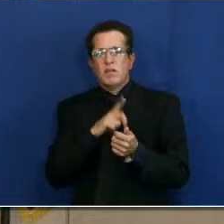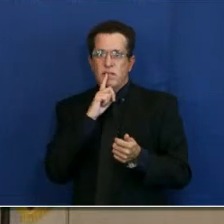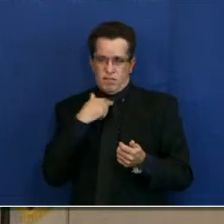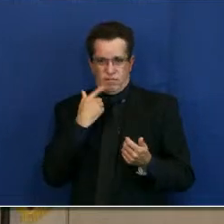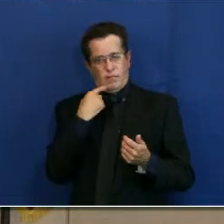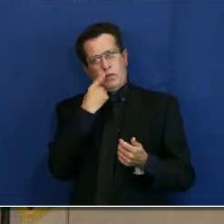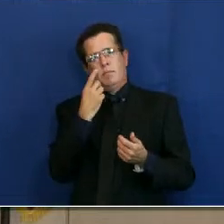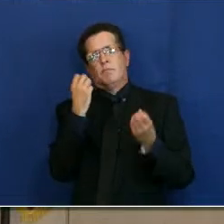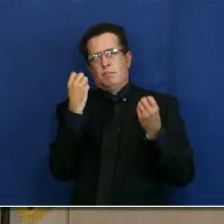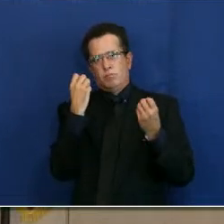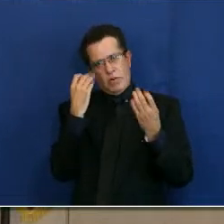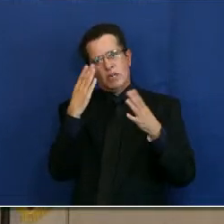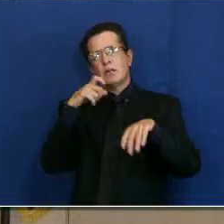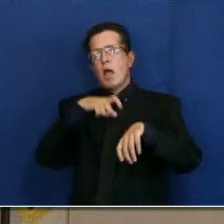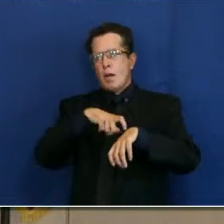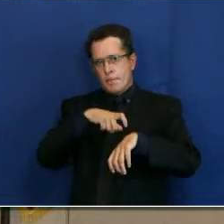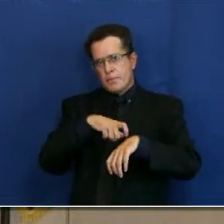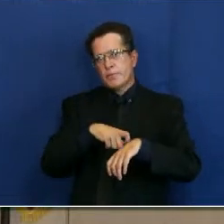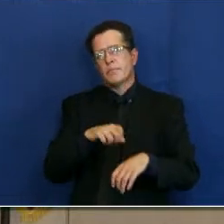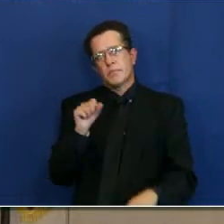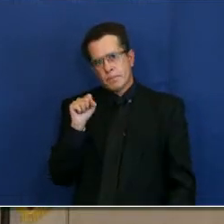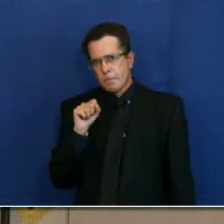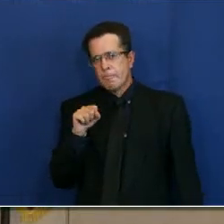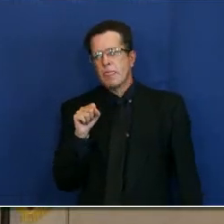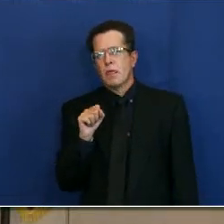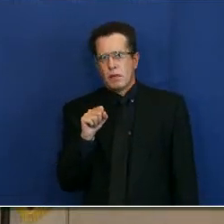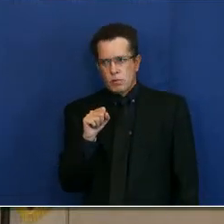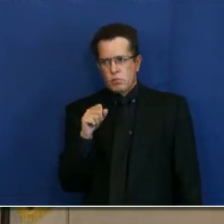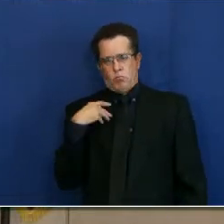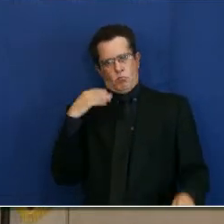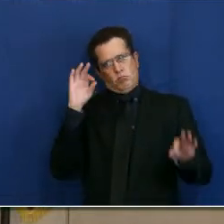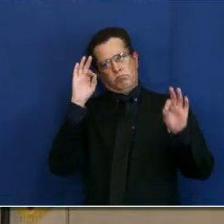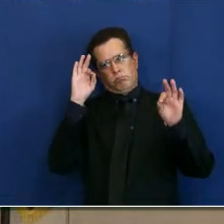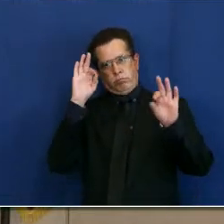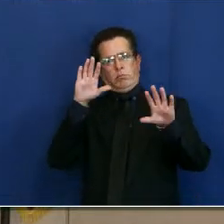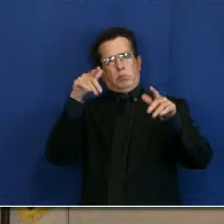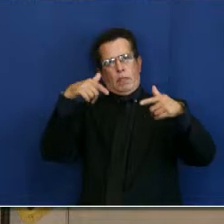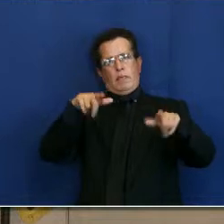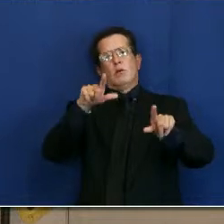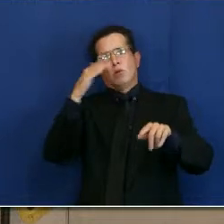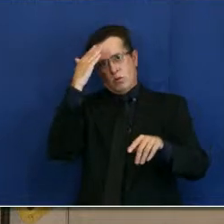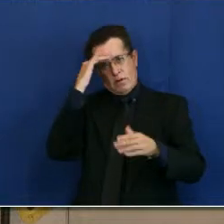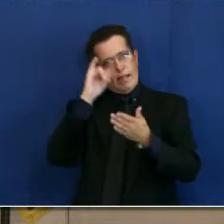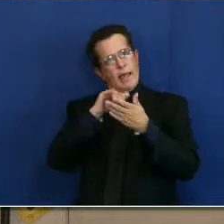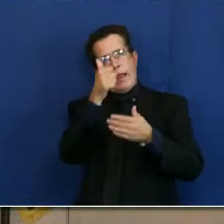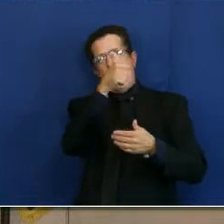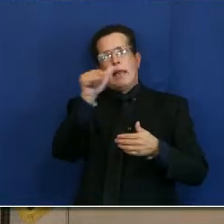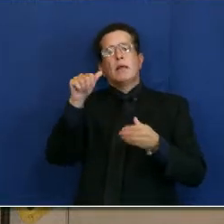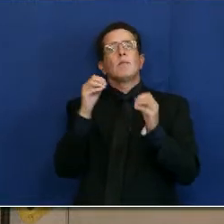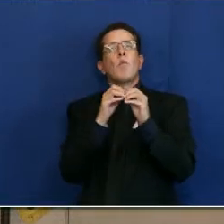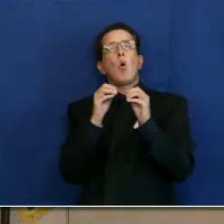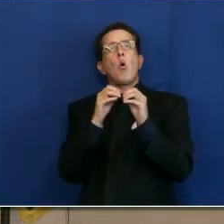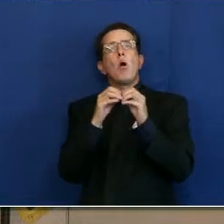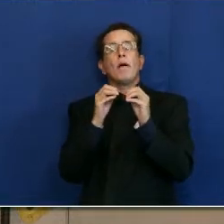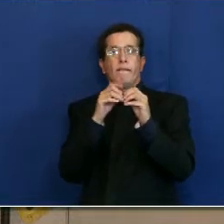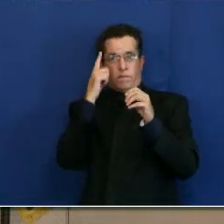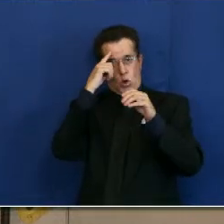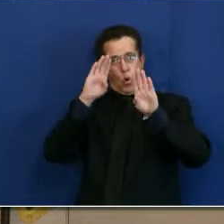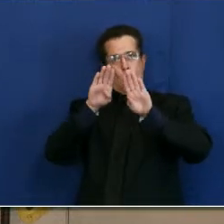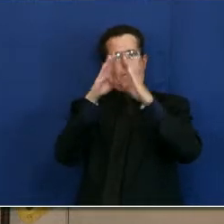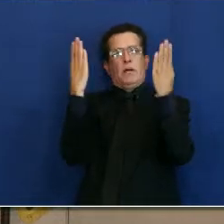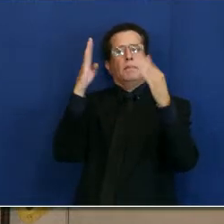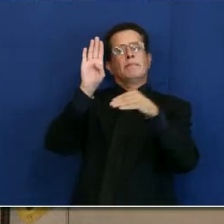times today, and even today's Thursday on Tuesday, that any additional opening up